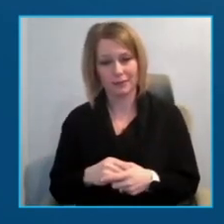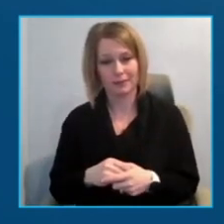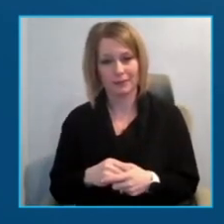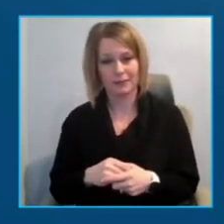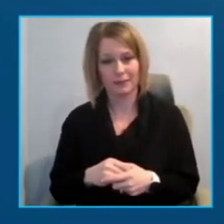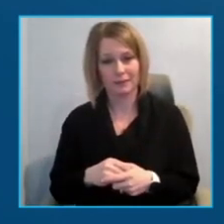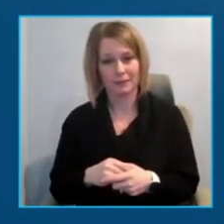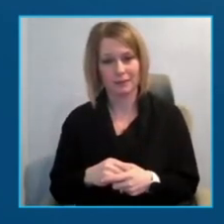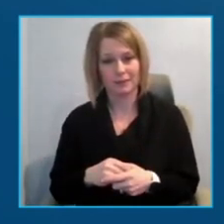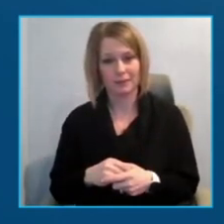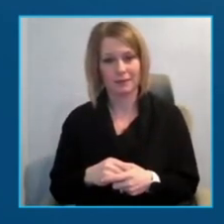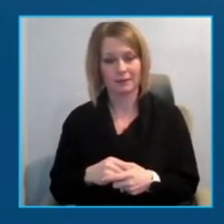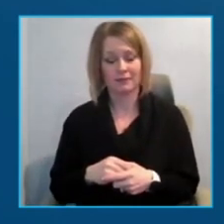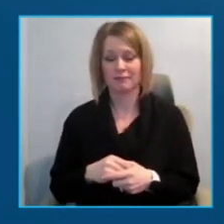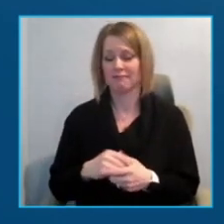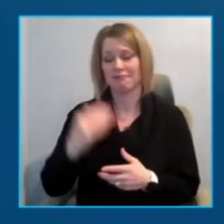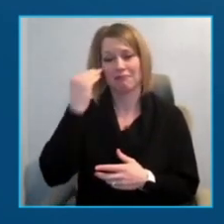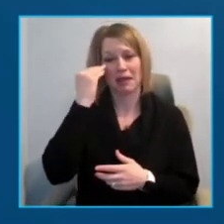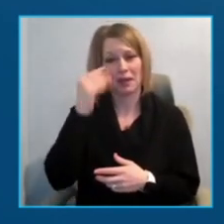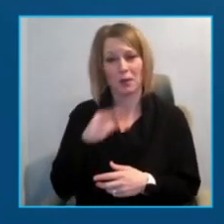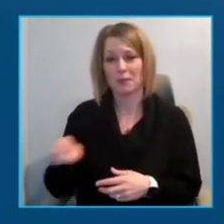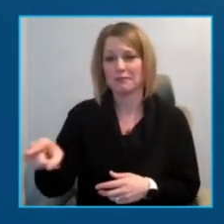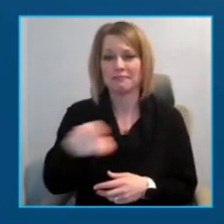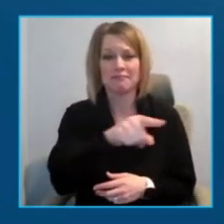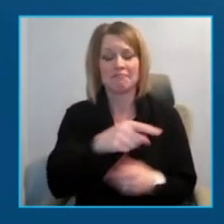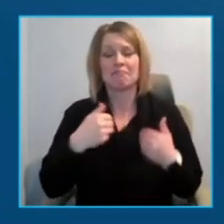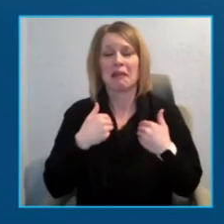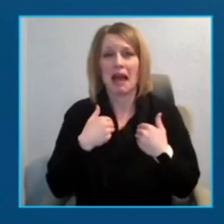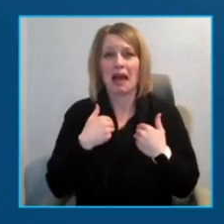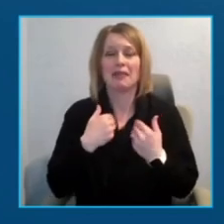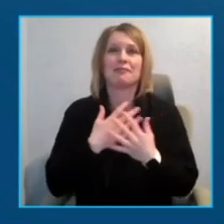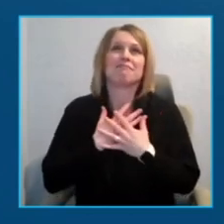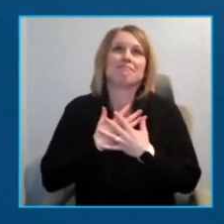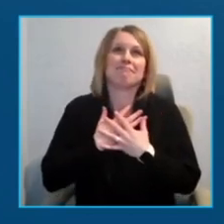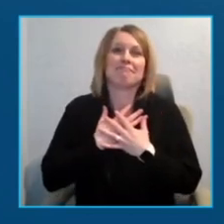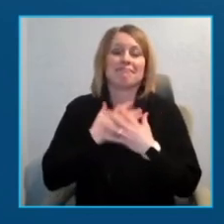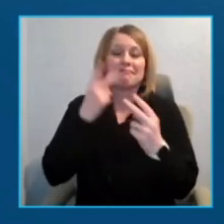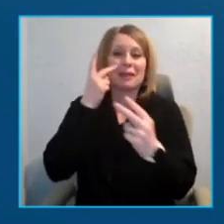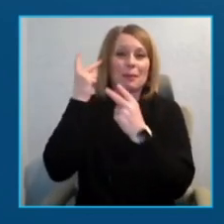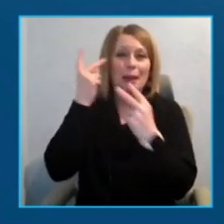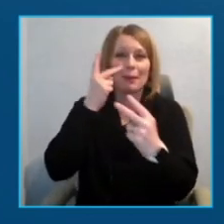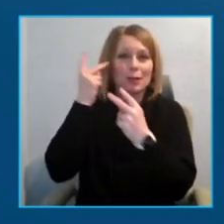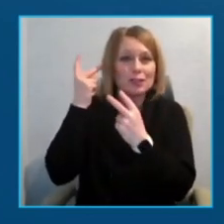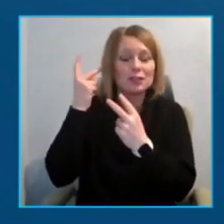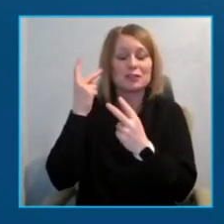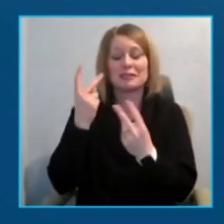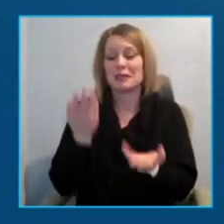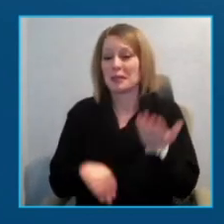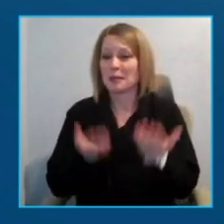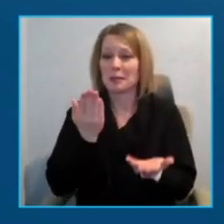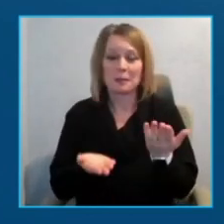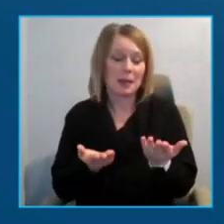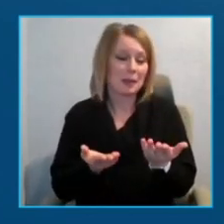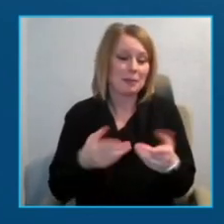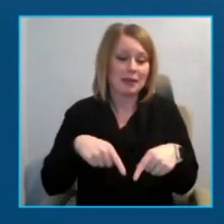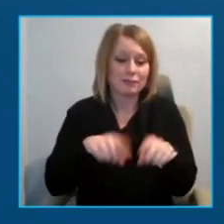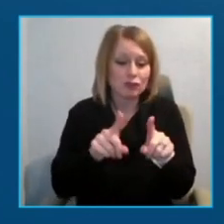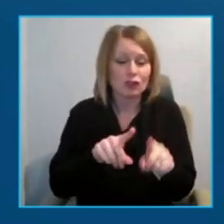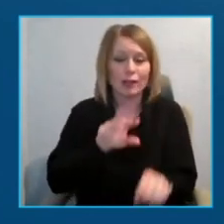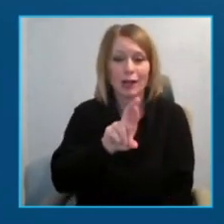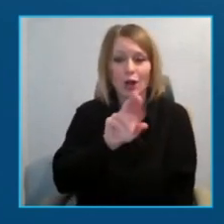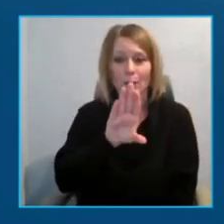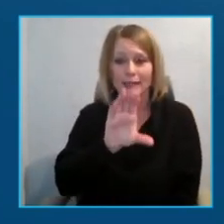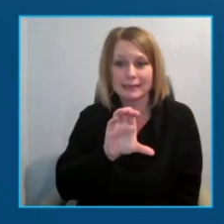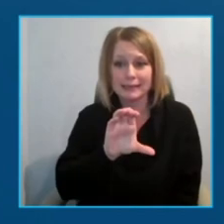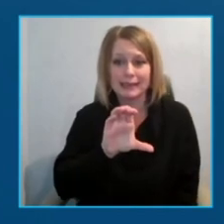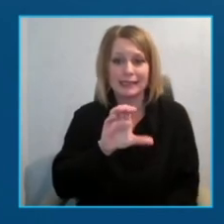has our own fond memories of Don, from our interactions with him at RBC meetings. I know personally